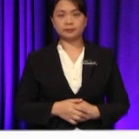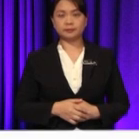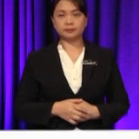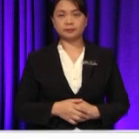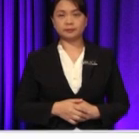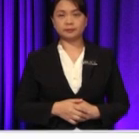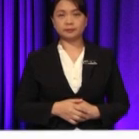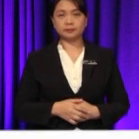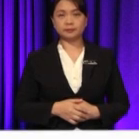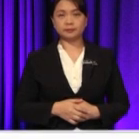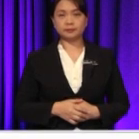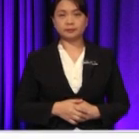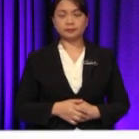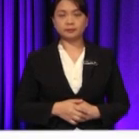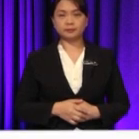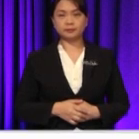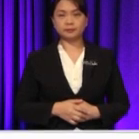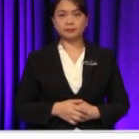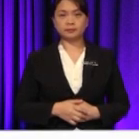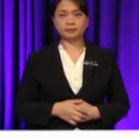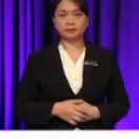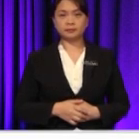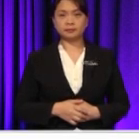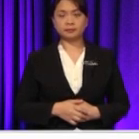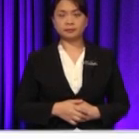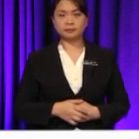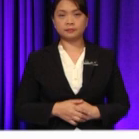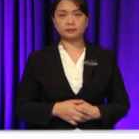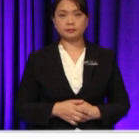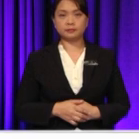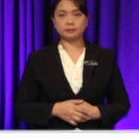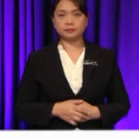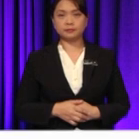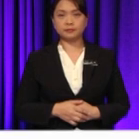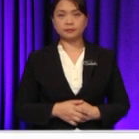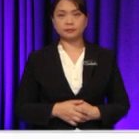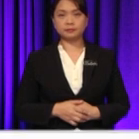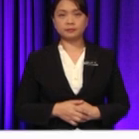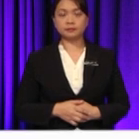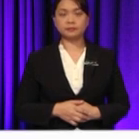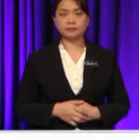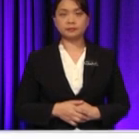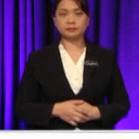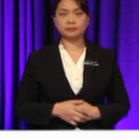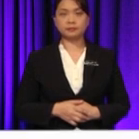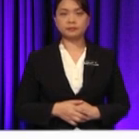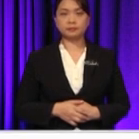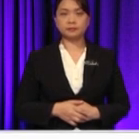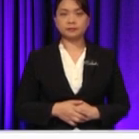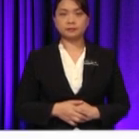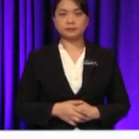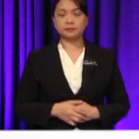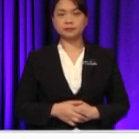V-E-G-E-T-A-B-L-E-S. I can wash the vegetable twice and thaw the meat properly. So again, another punctuation. Full stop. All